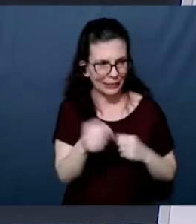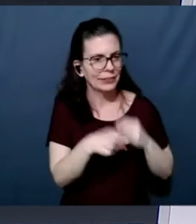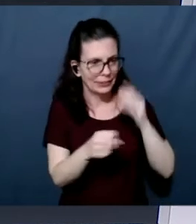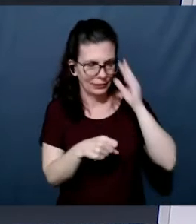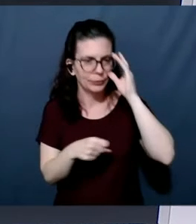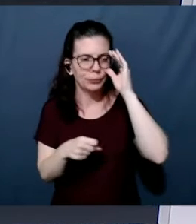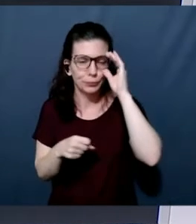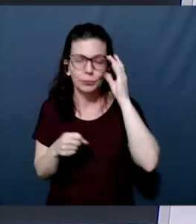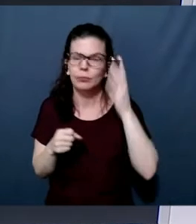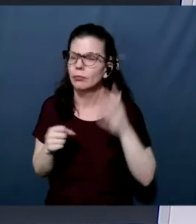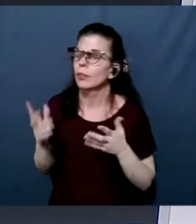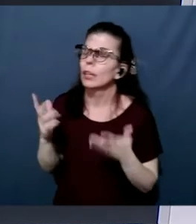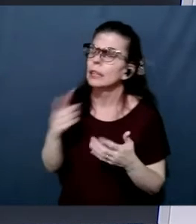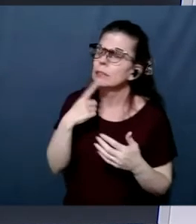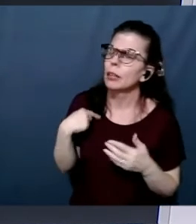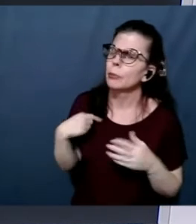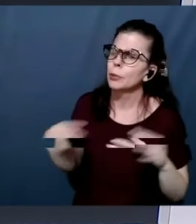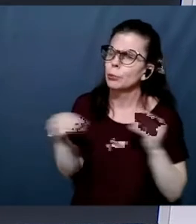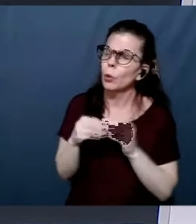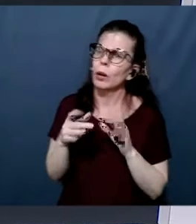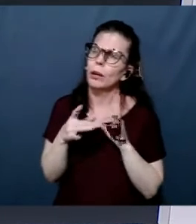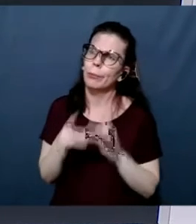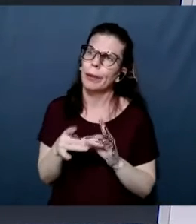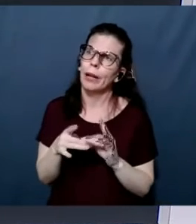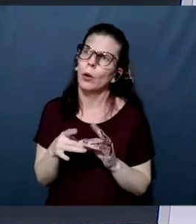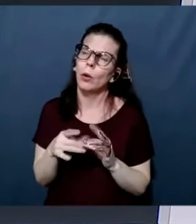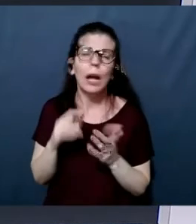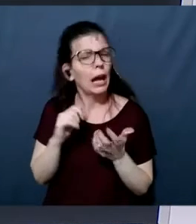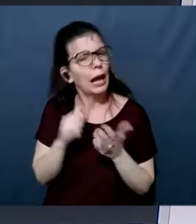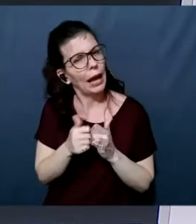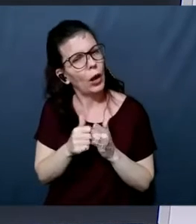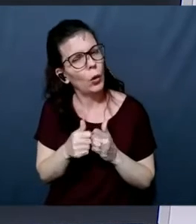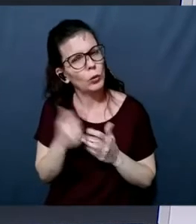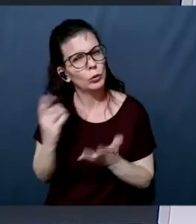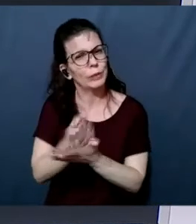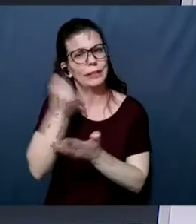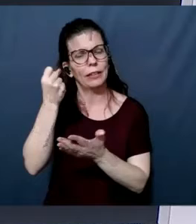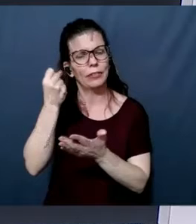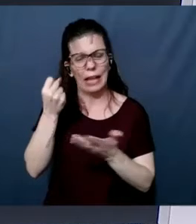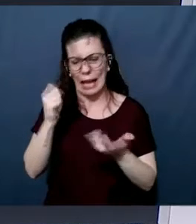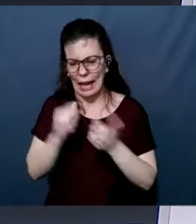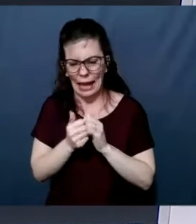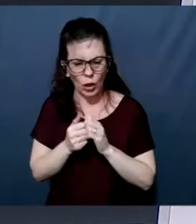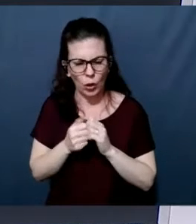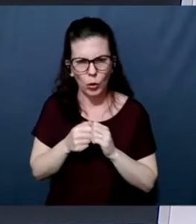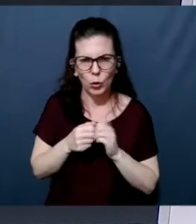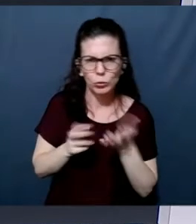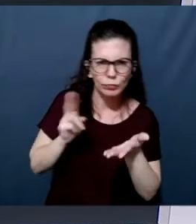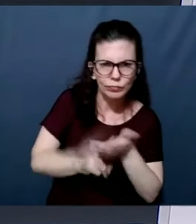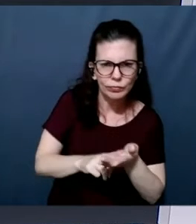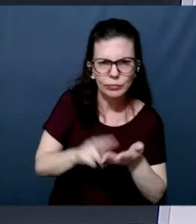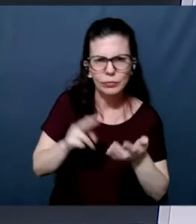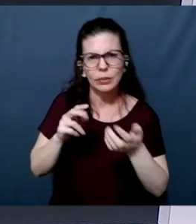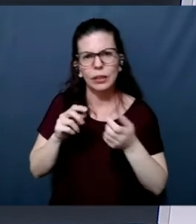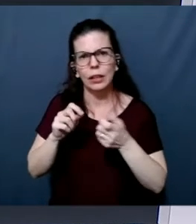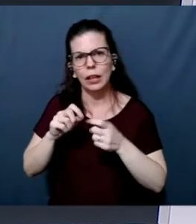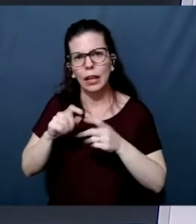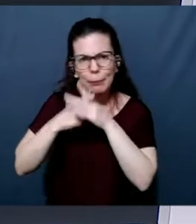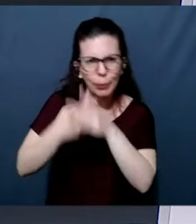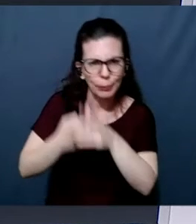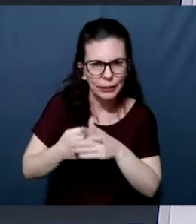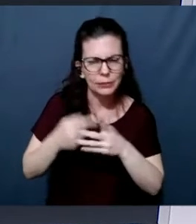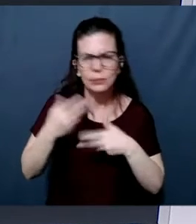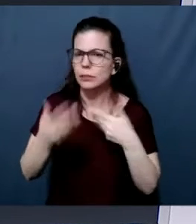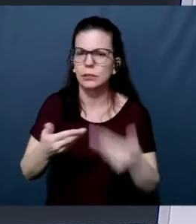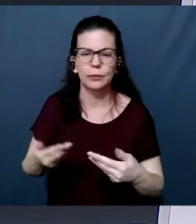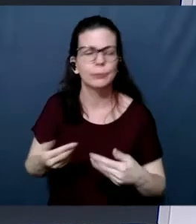about how does someone take advantage of this? How do they sign up for it? How do they implement it? That type of thing. Yeah, so the really